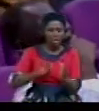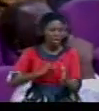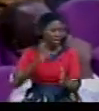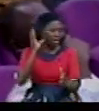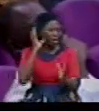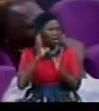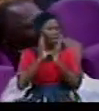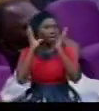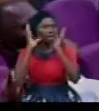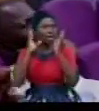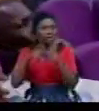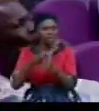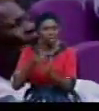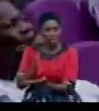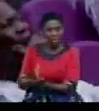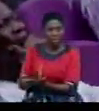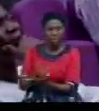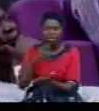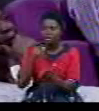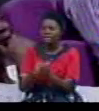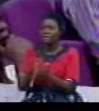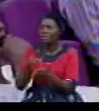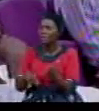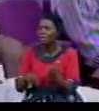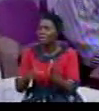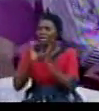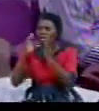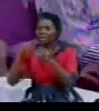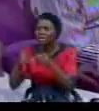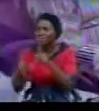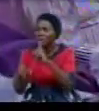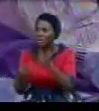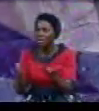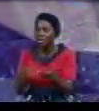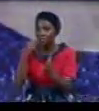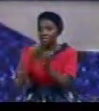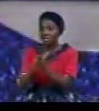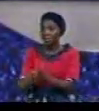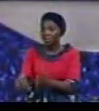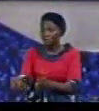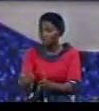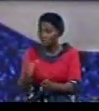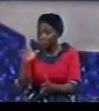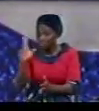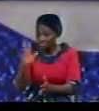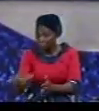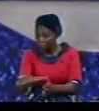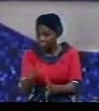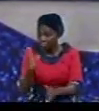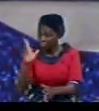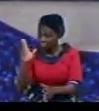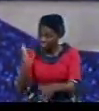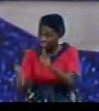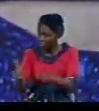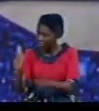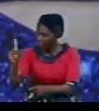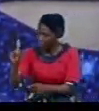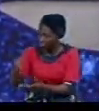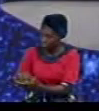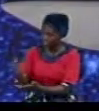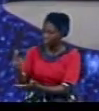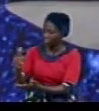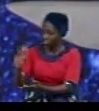and I said they said those three people one got all